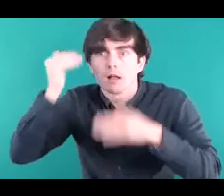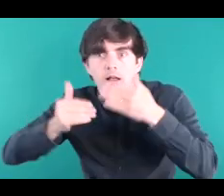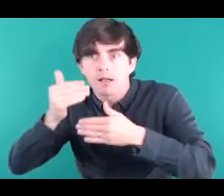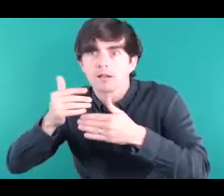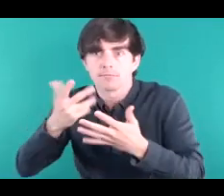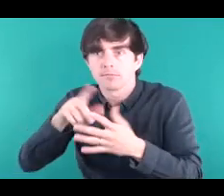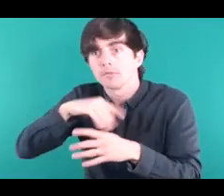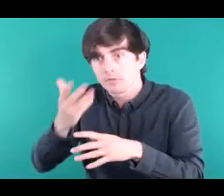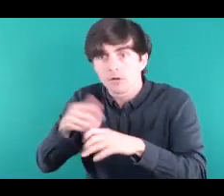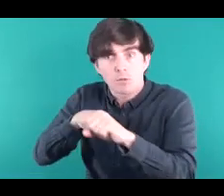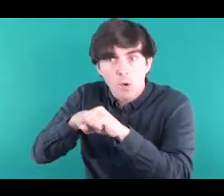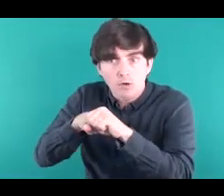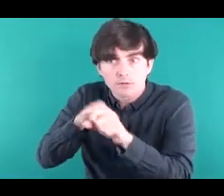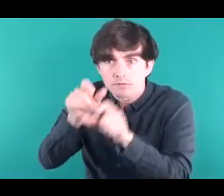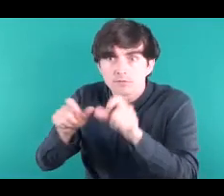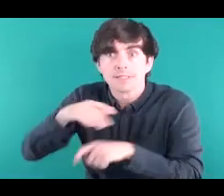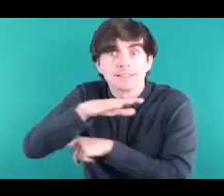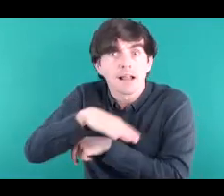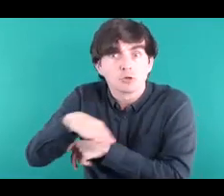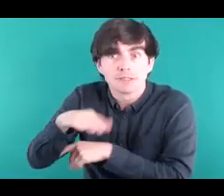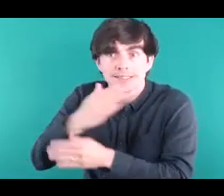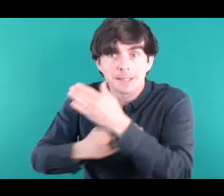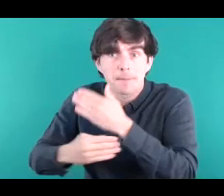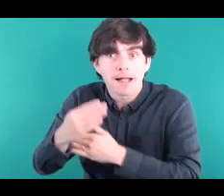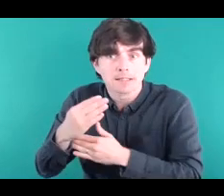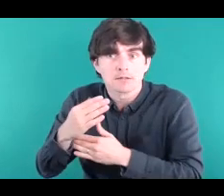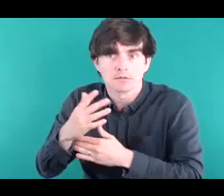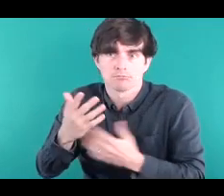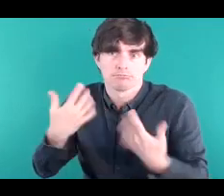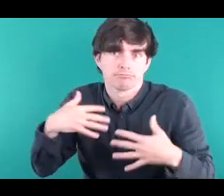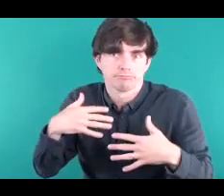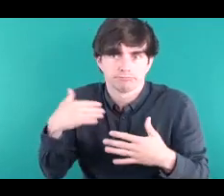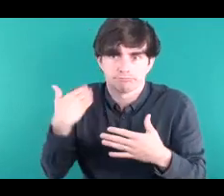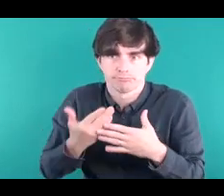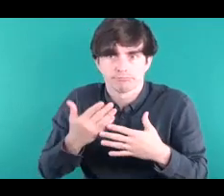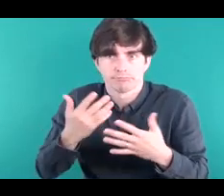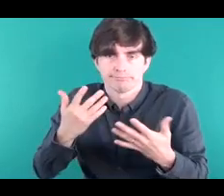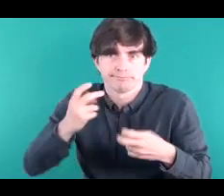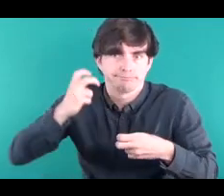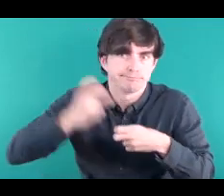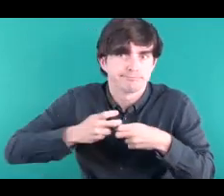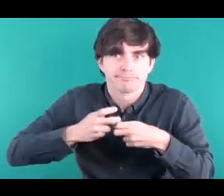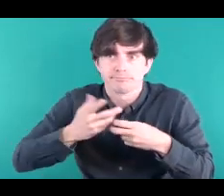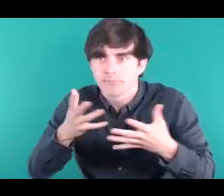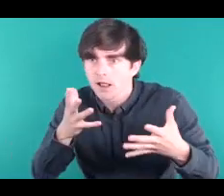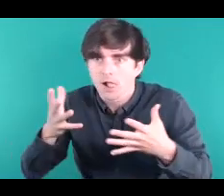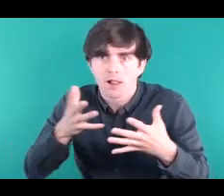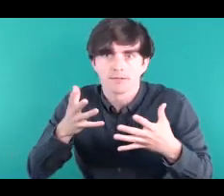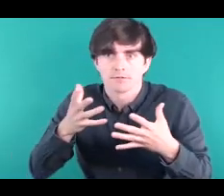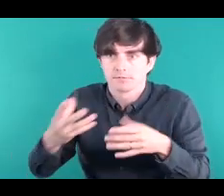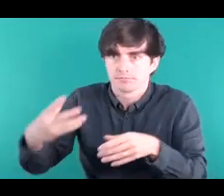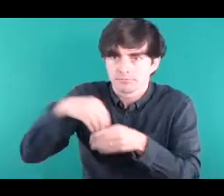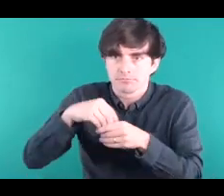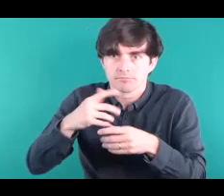informal support usually existing and NGO support, etc. So that's also something that has been quite strong in terms